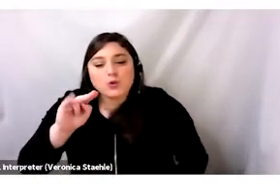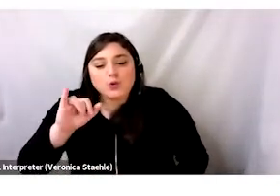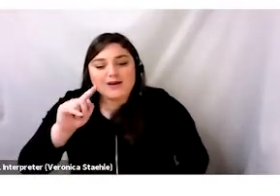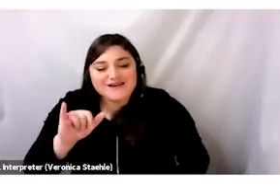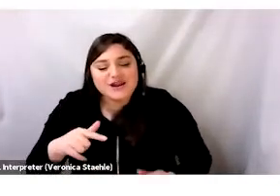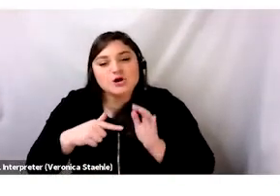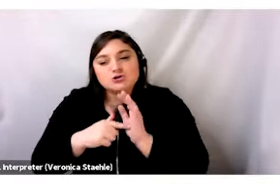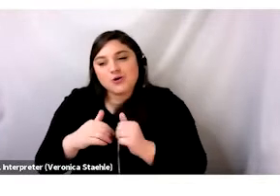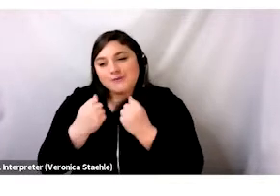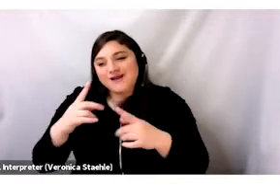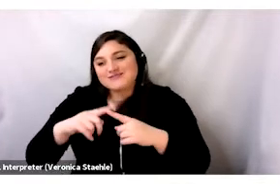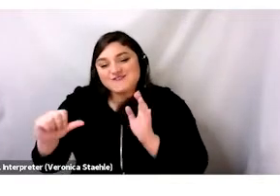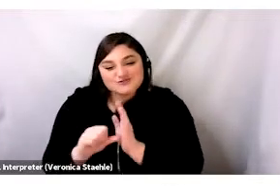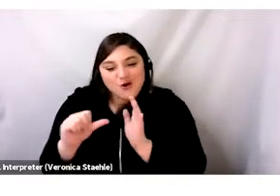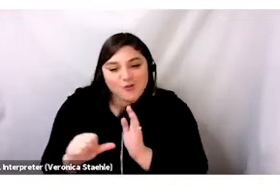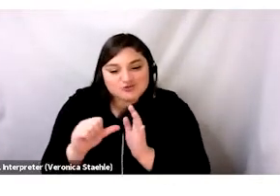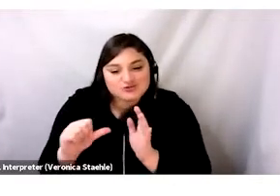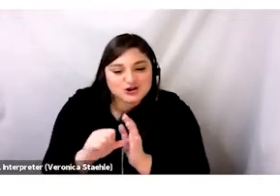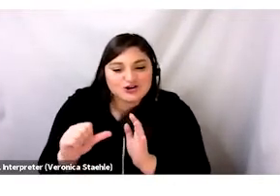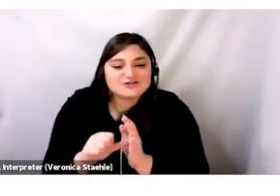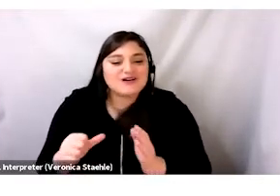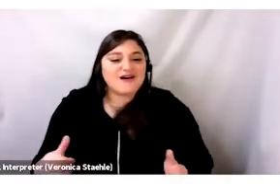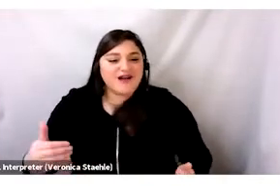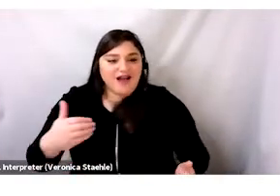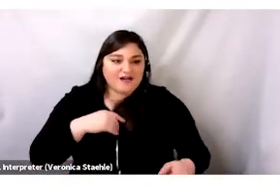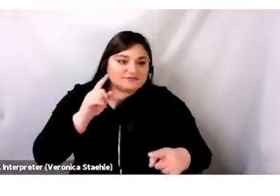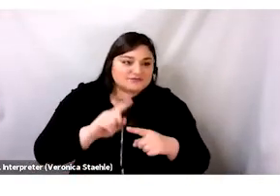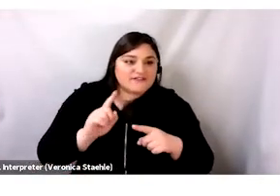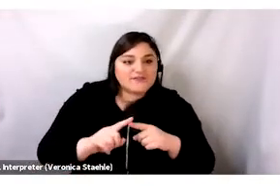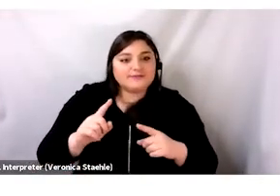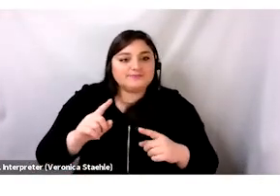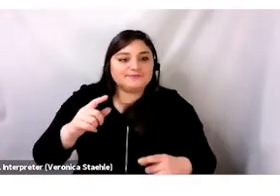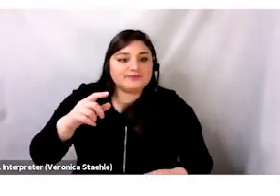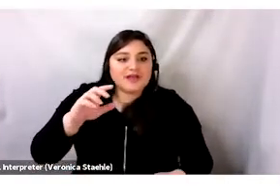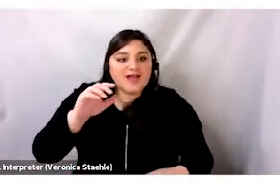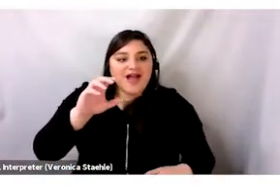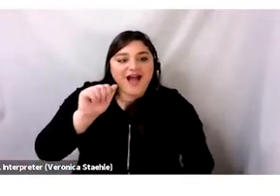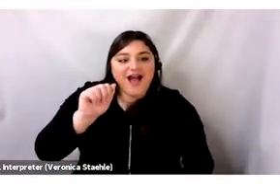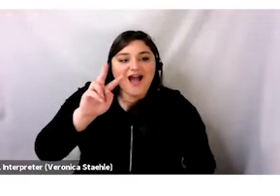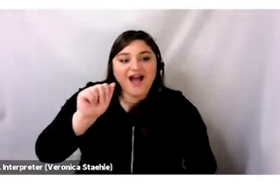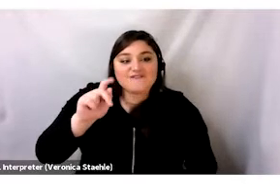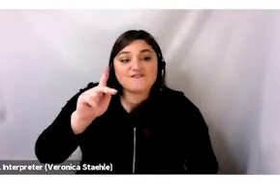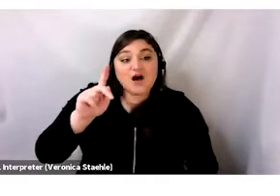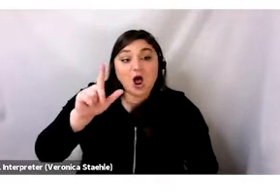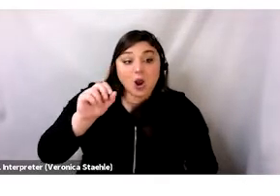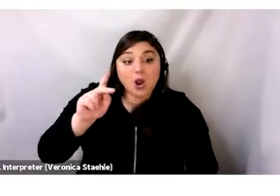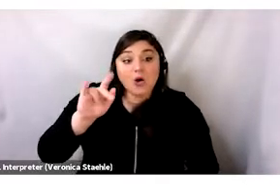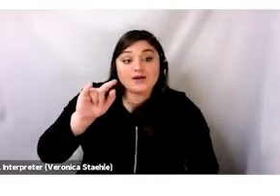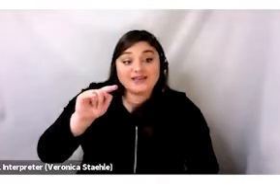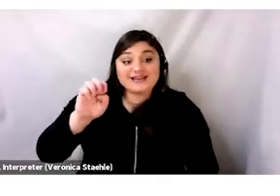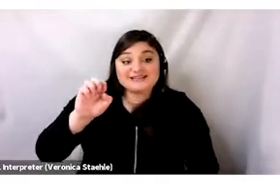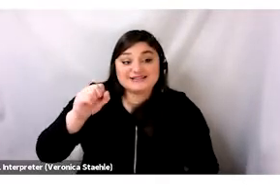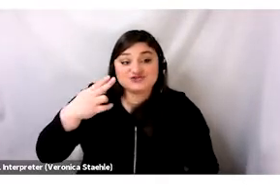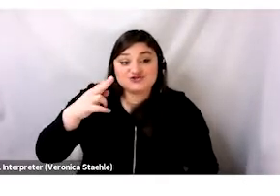in Sanskrit, Guanyin in Chinese, Guan'um in Korean. She has 1,000